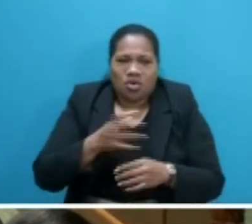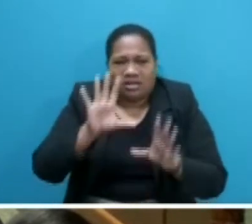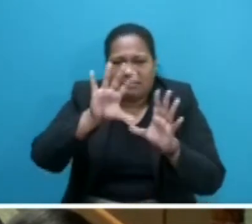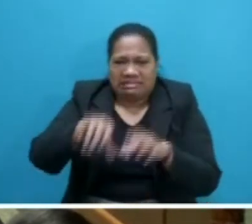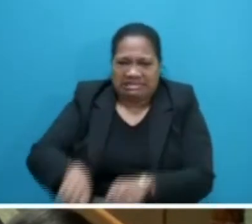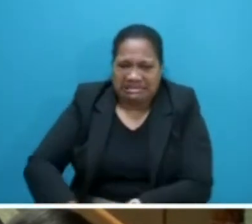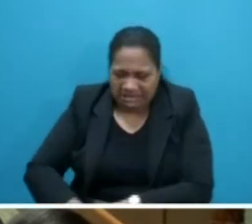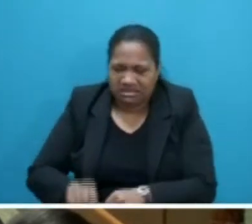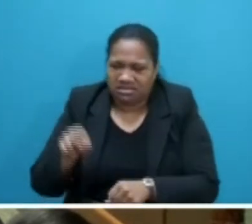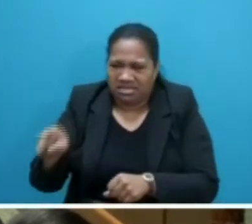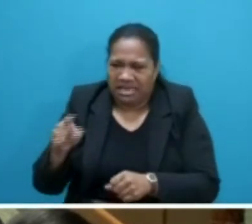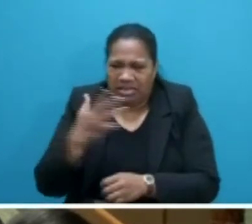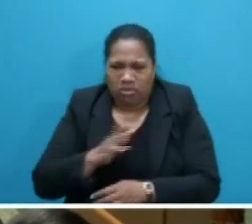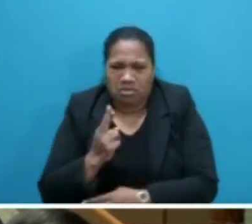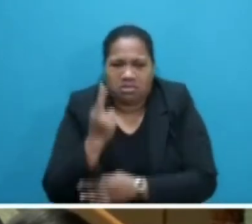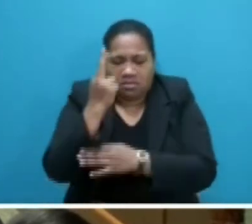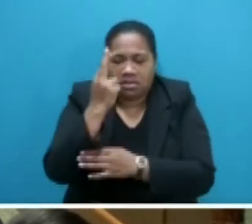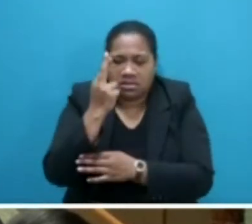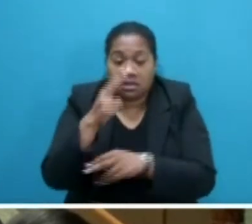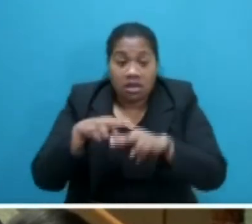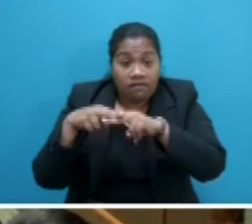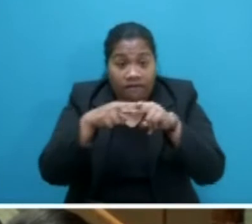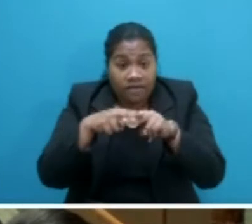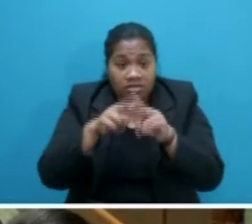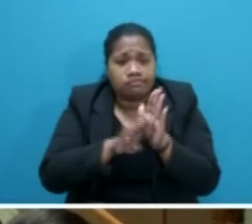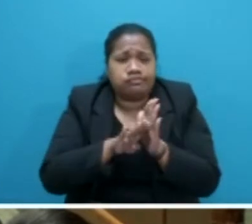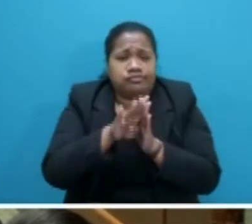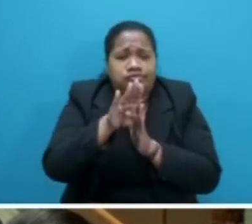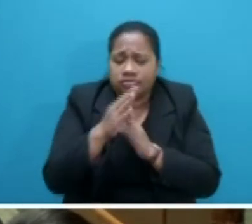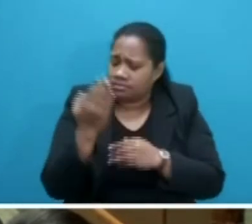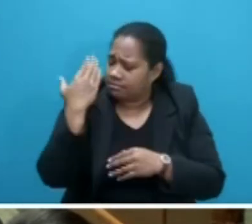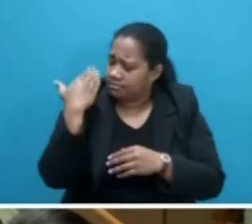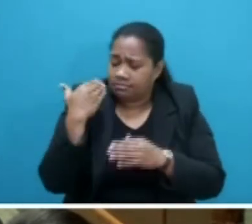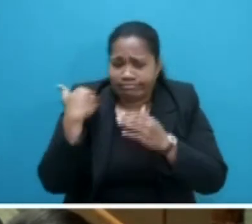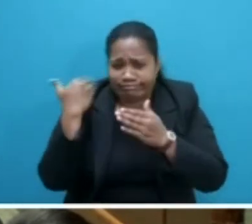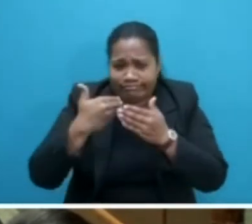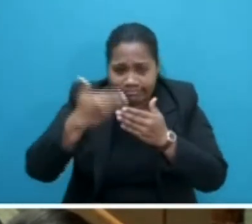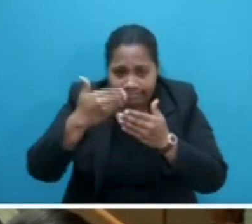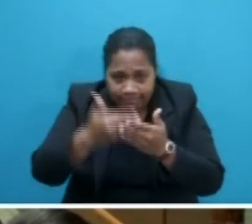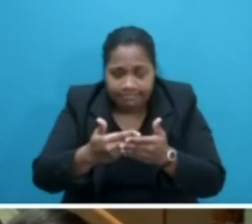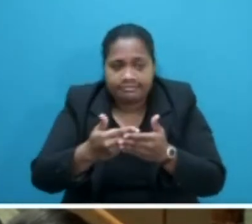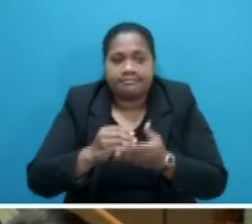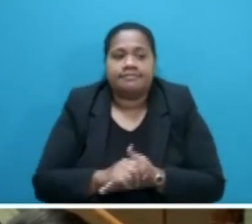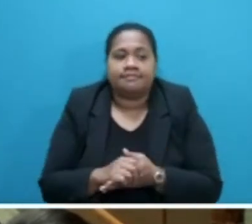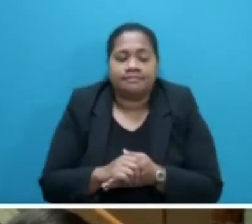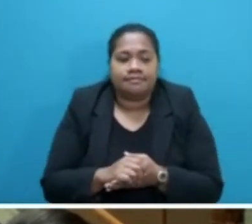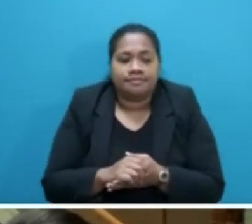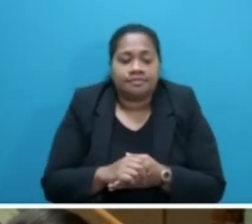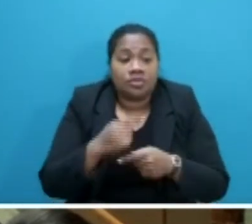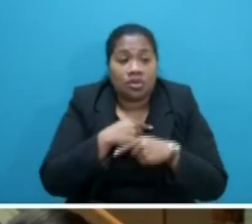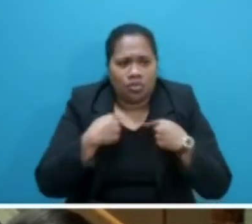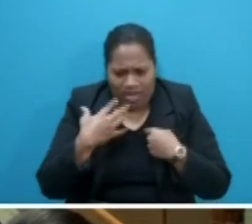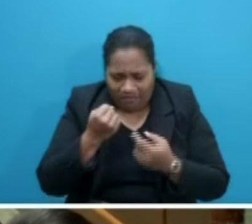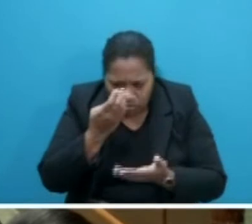Fiji's success over this past decade has proven them wrong more powerfully than I could ever hope. we have